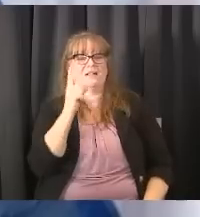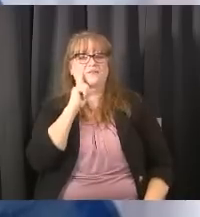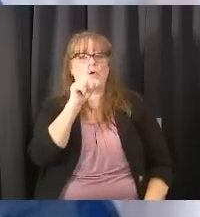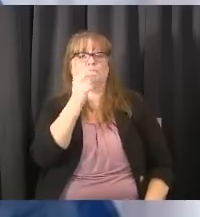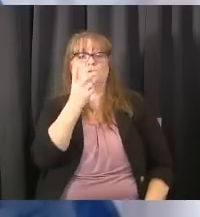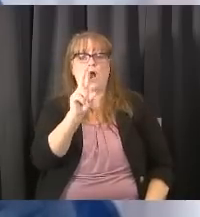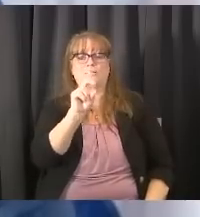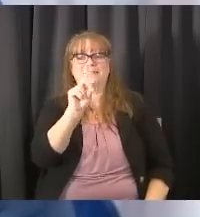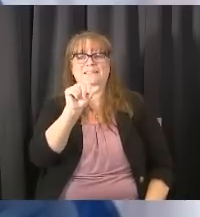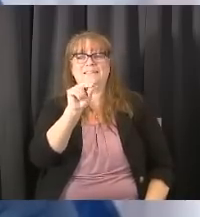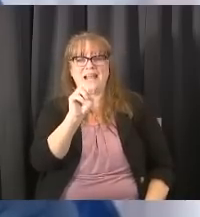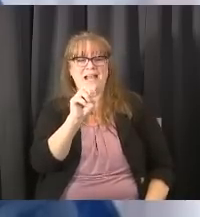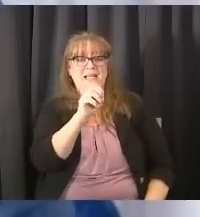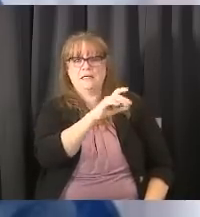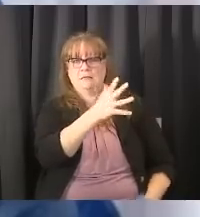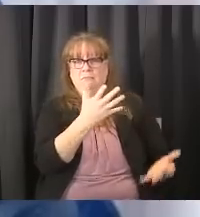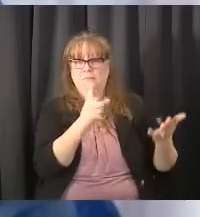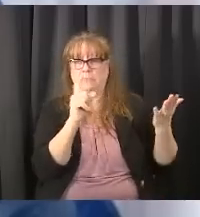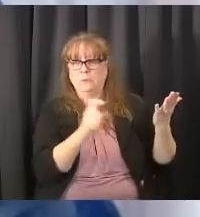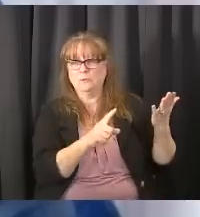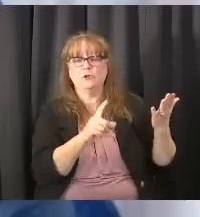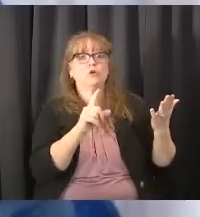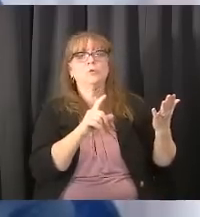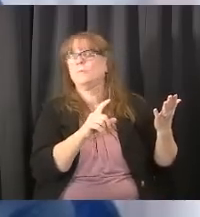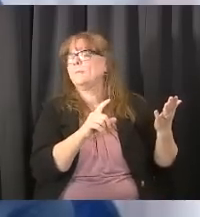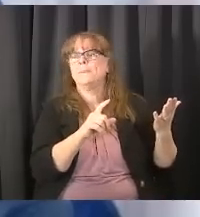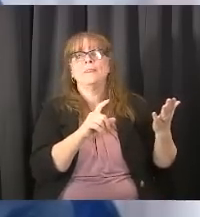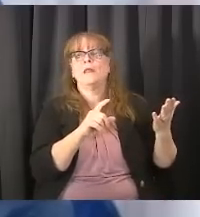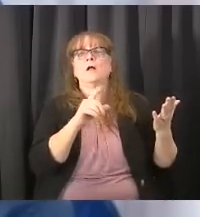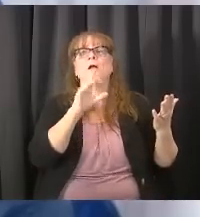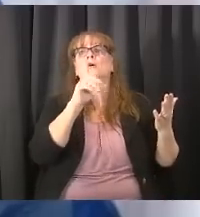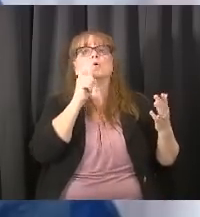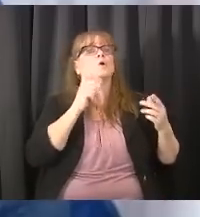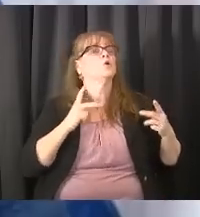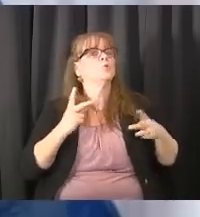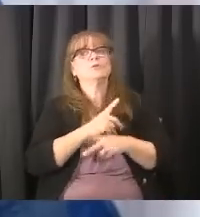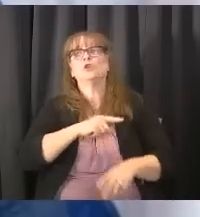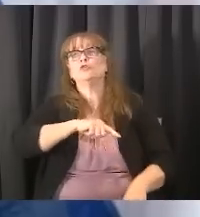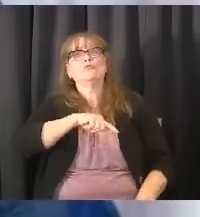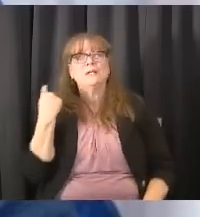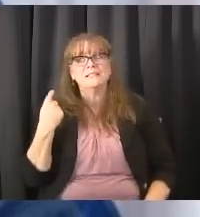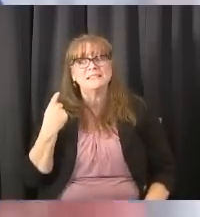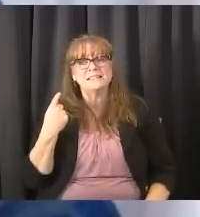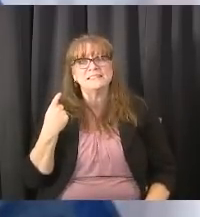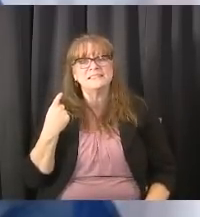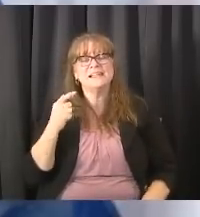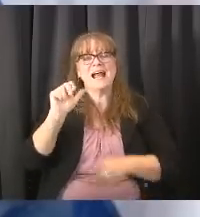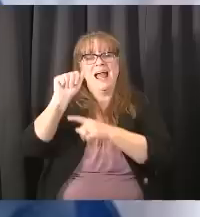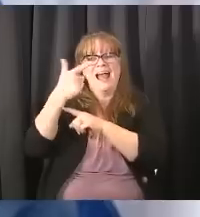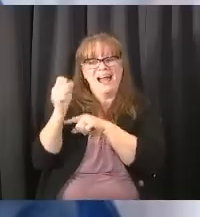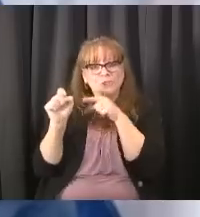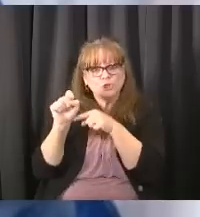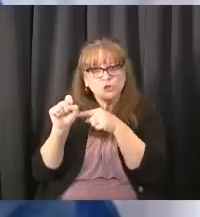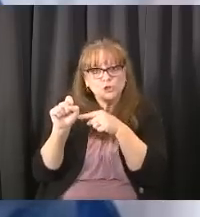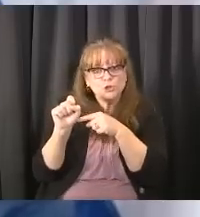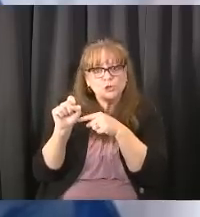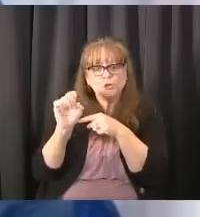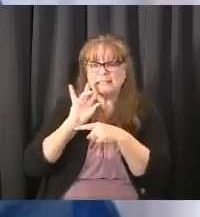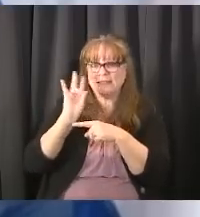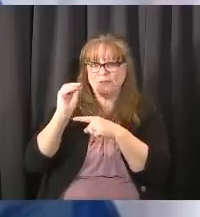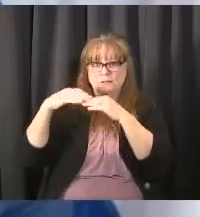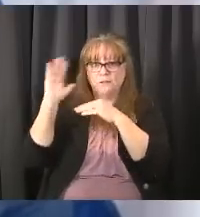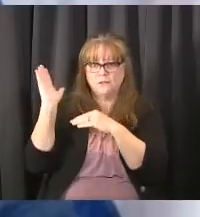itself. No question that comorbidities and pre-existing conditions contribute at any particular age range, but we are seeing risk